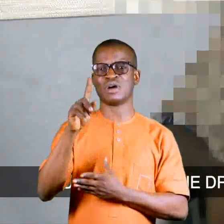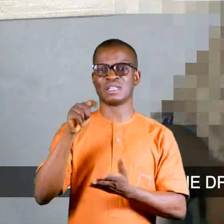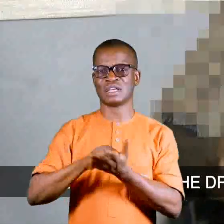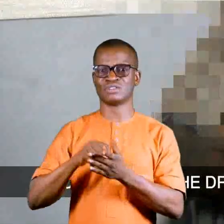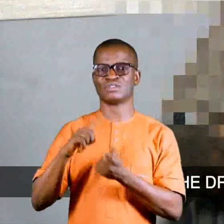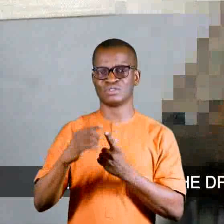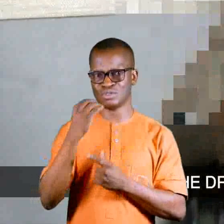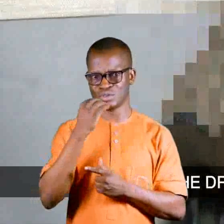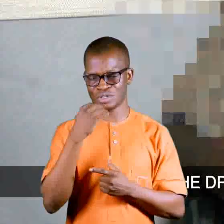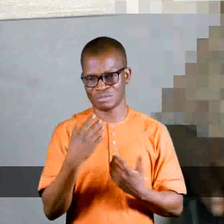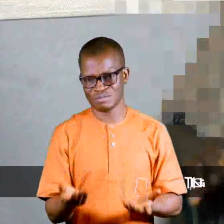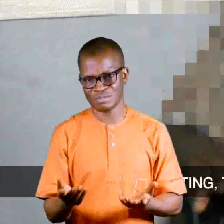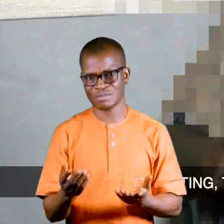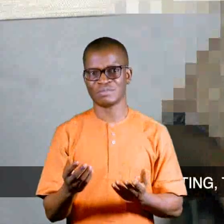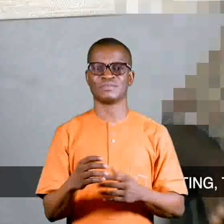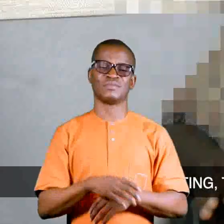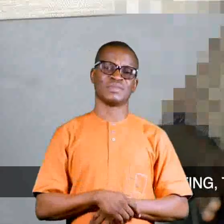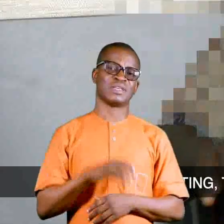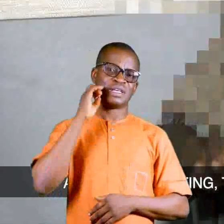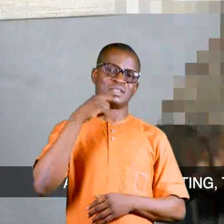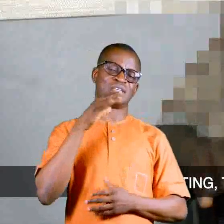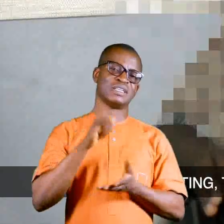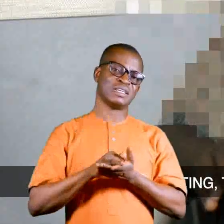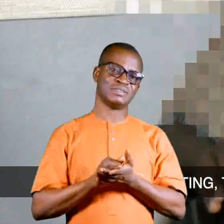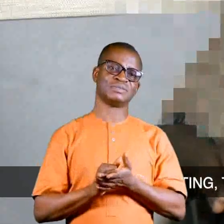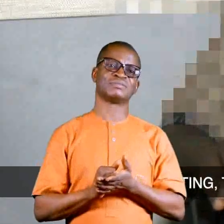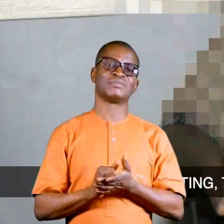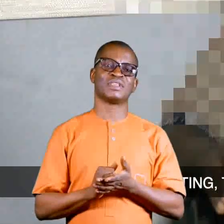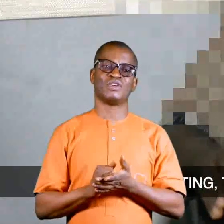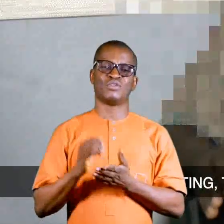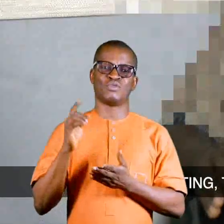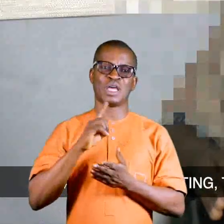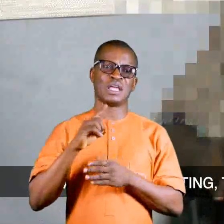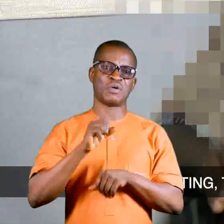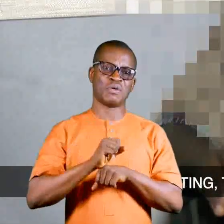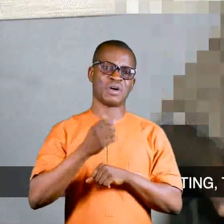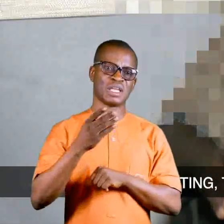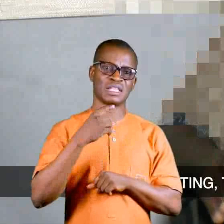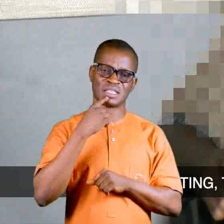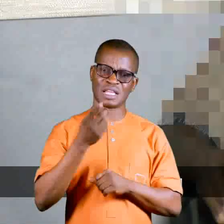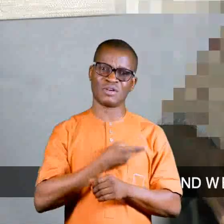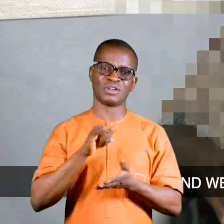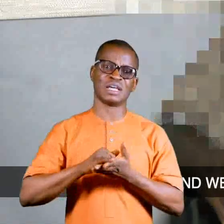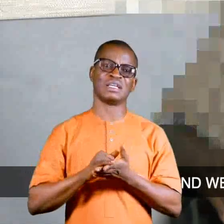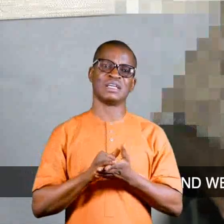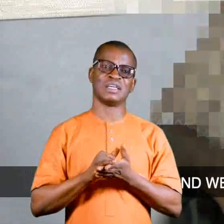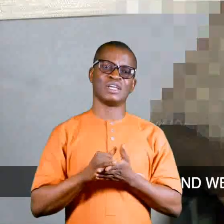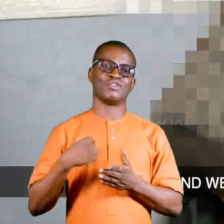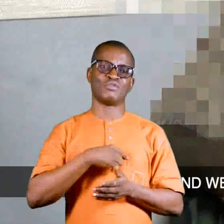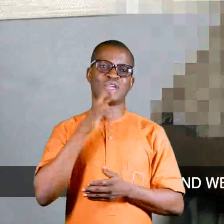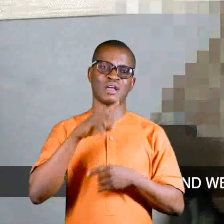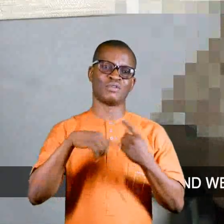say more chop. Now with the chop, now we can see us. He tell us where to go. They tell us where we